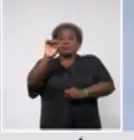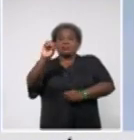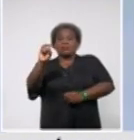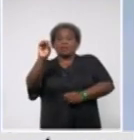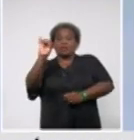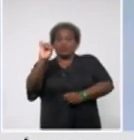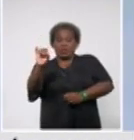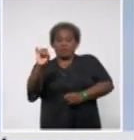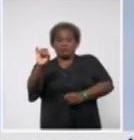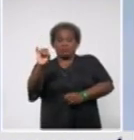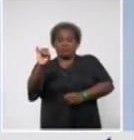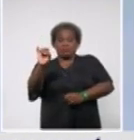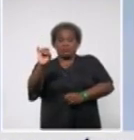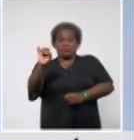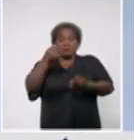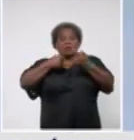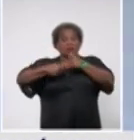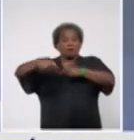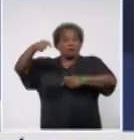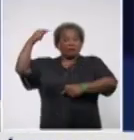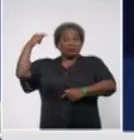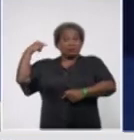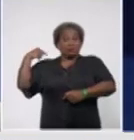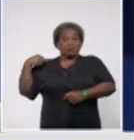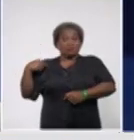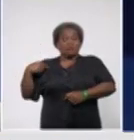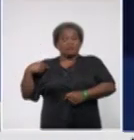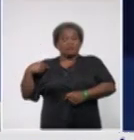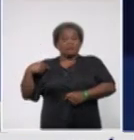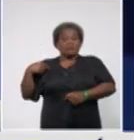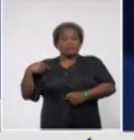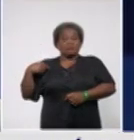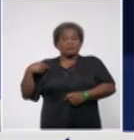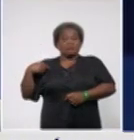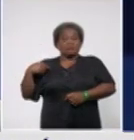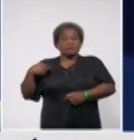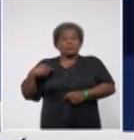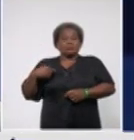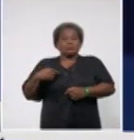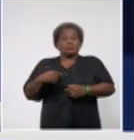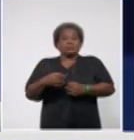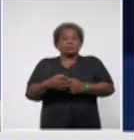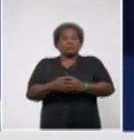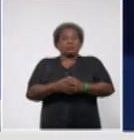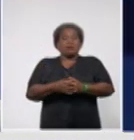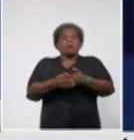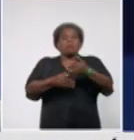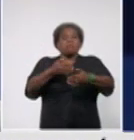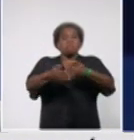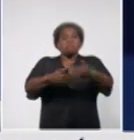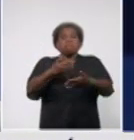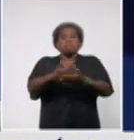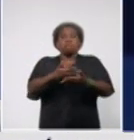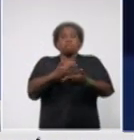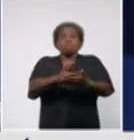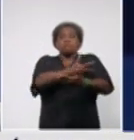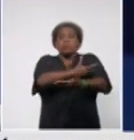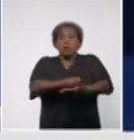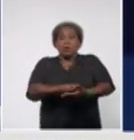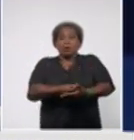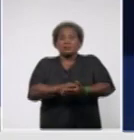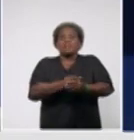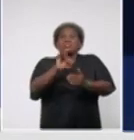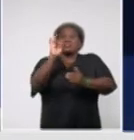are 803 suspected cases and 606 confirmed active